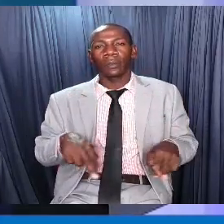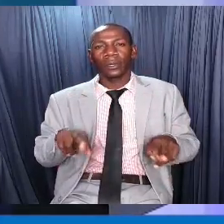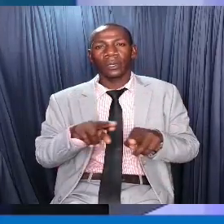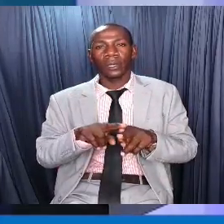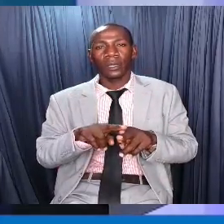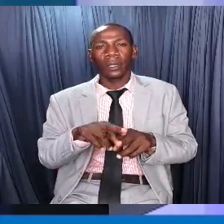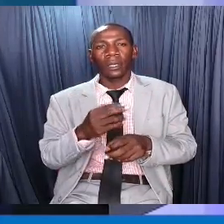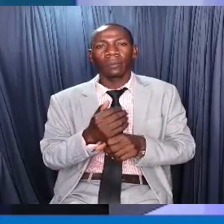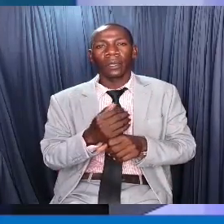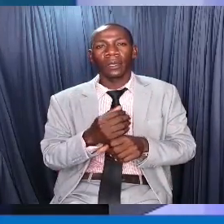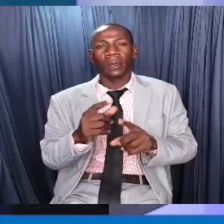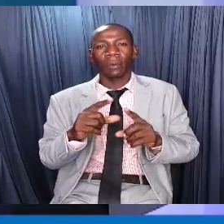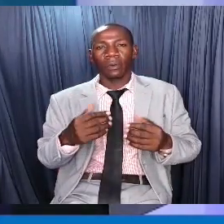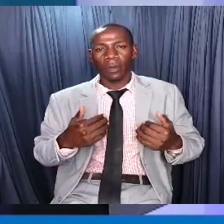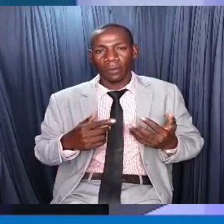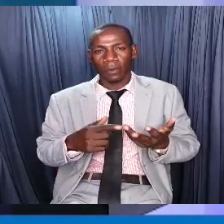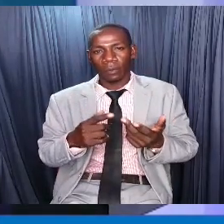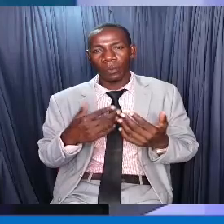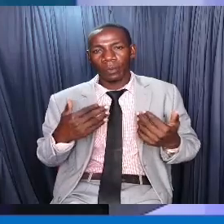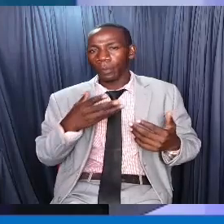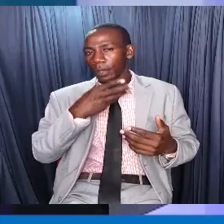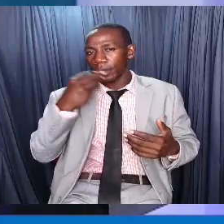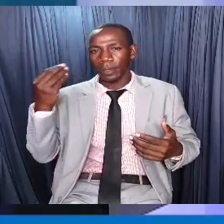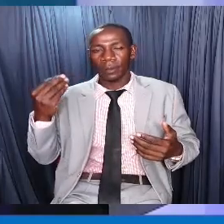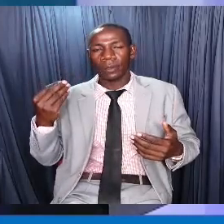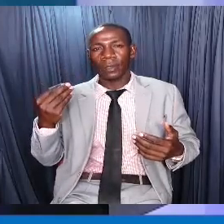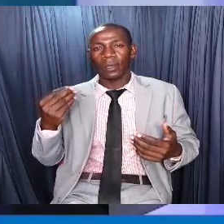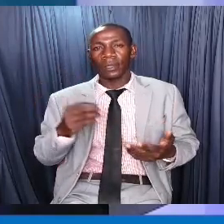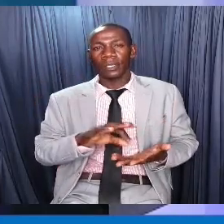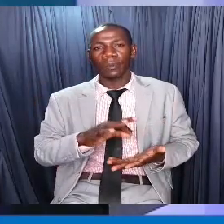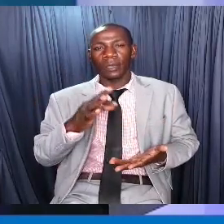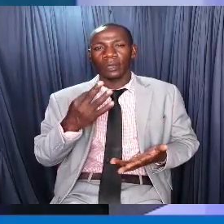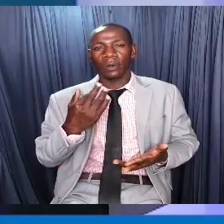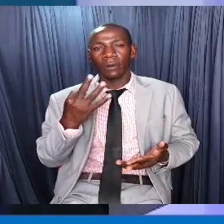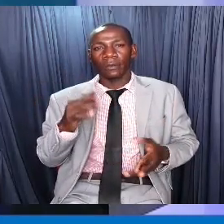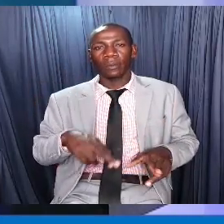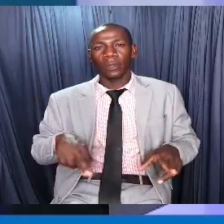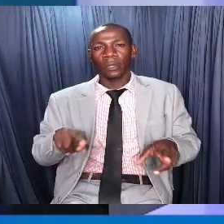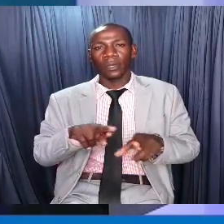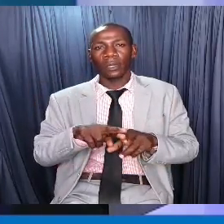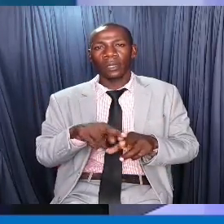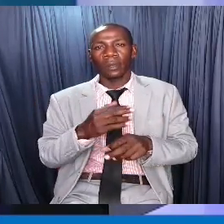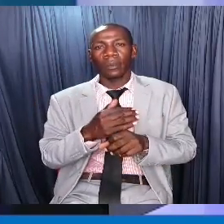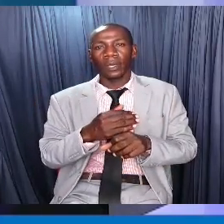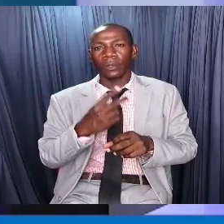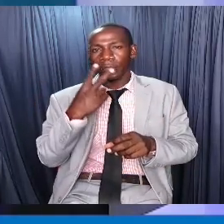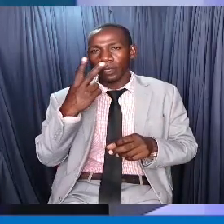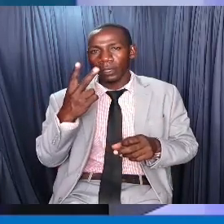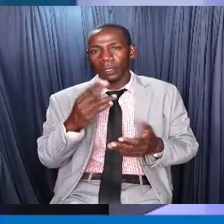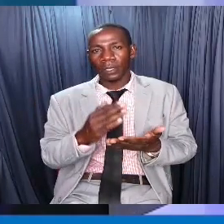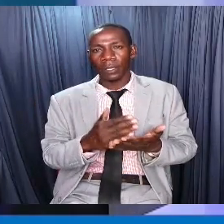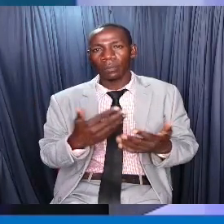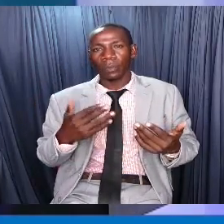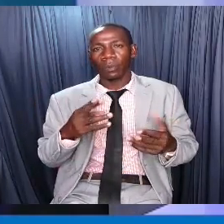repentance inanena kuhesabu wengine bora. You have this matter esteeming other people worthy. Roho ya toba. Spirit of repentance. Inakuhesabu wengine bora. You esteem other people